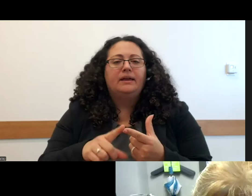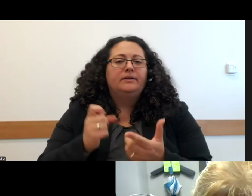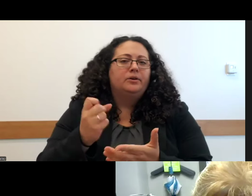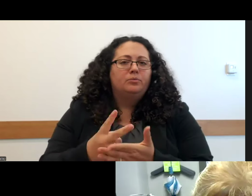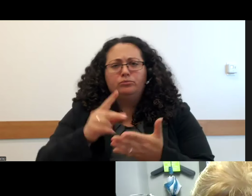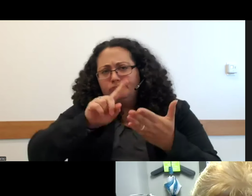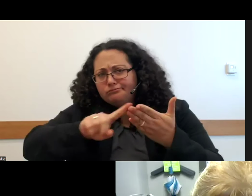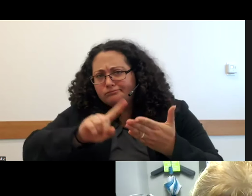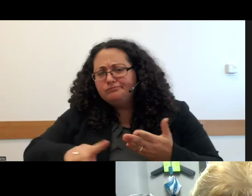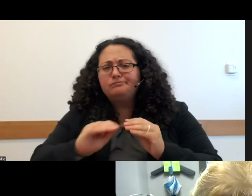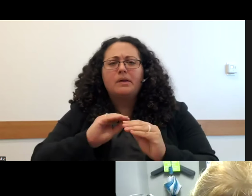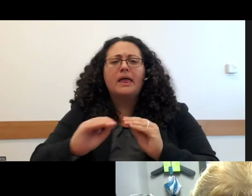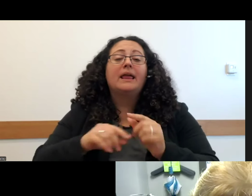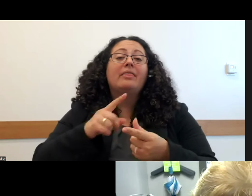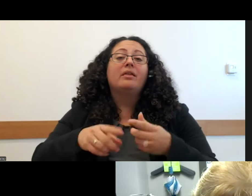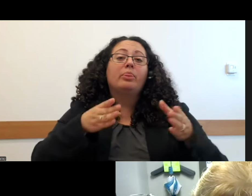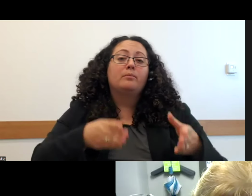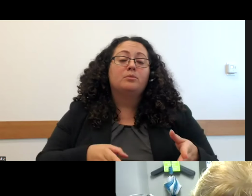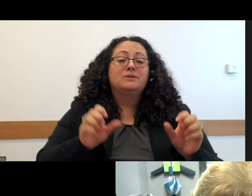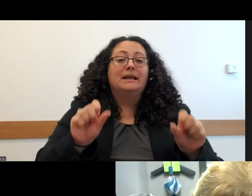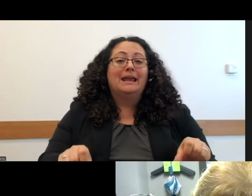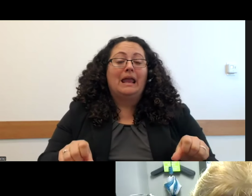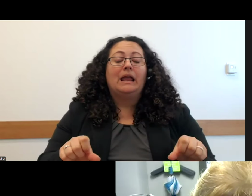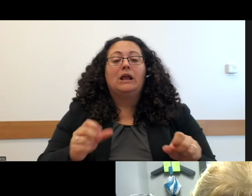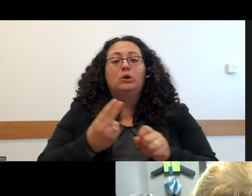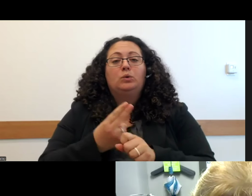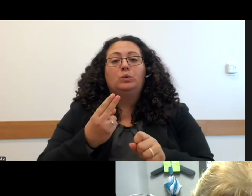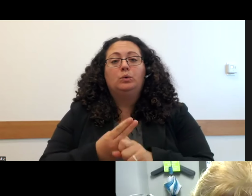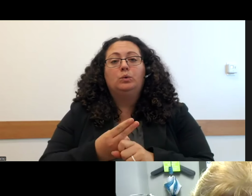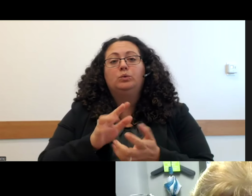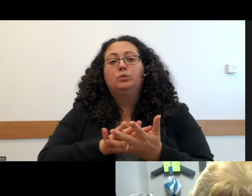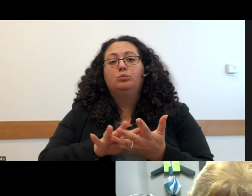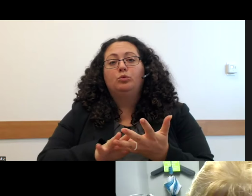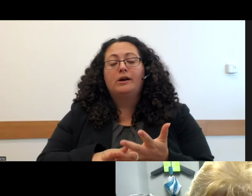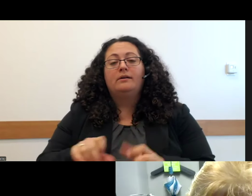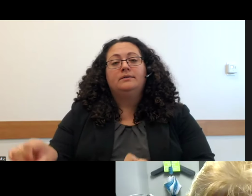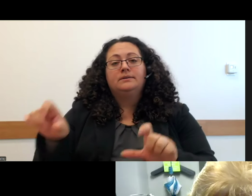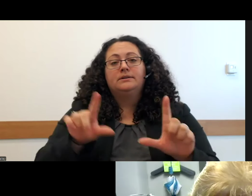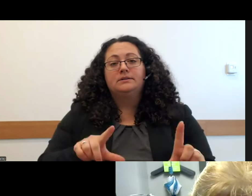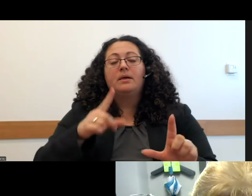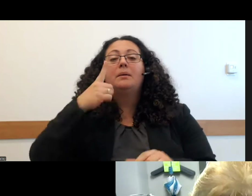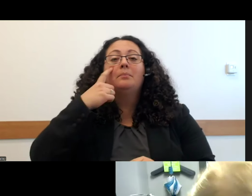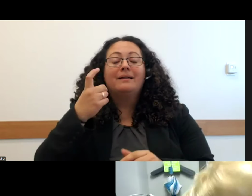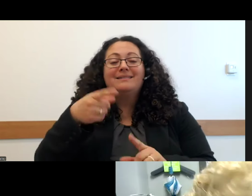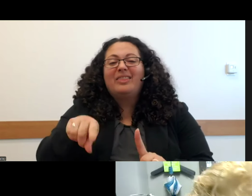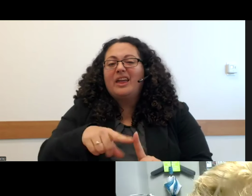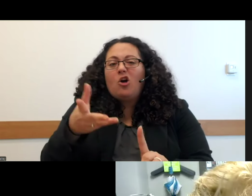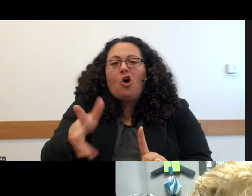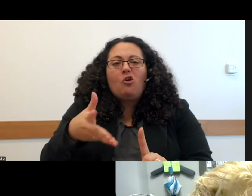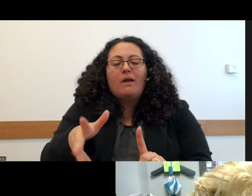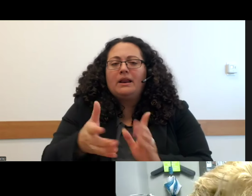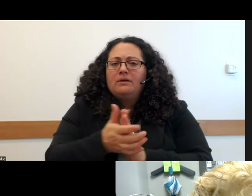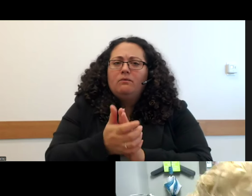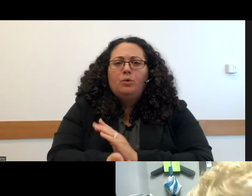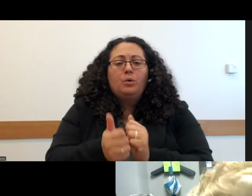that way. And then the person also would have been able to use a Braille display because they were very fluent